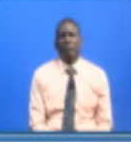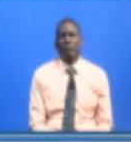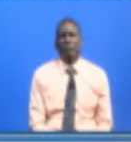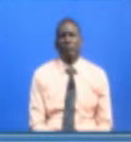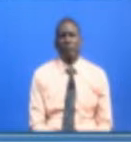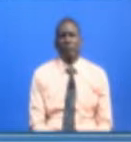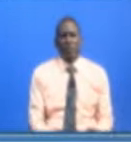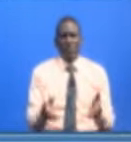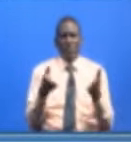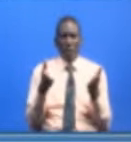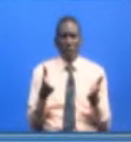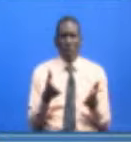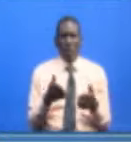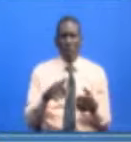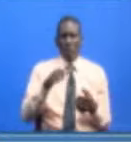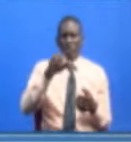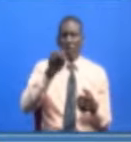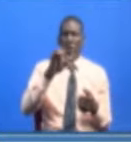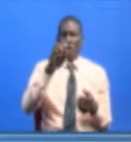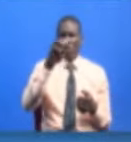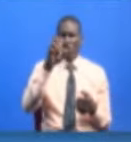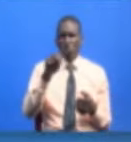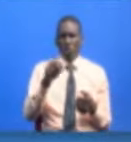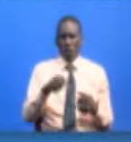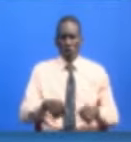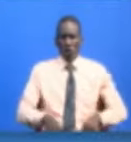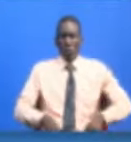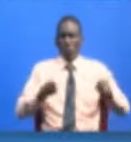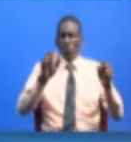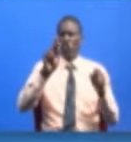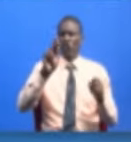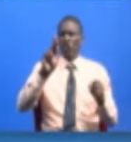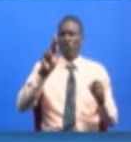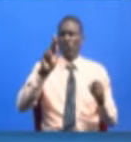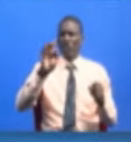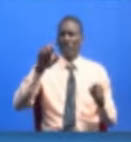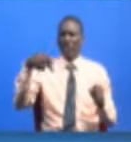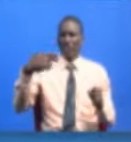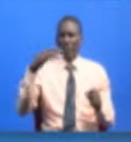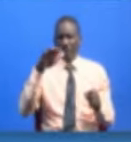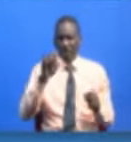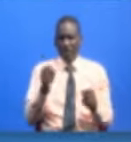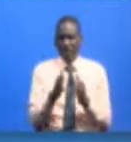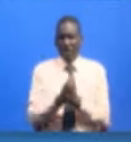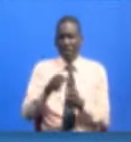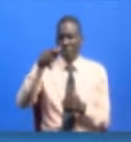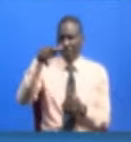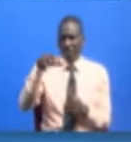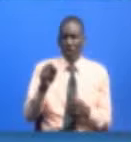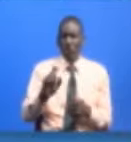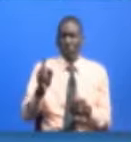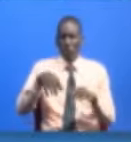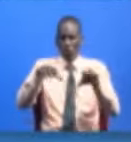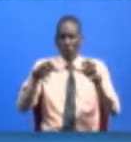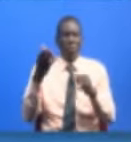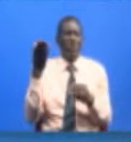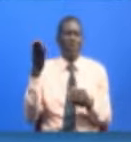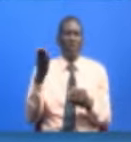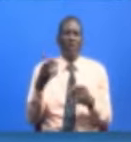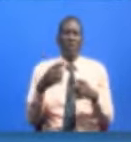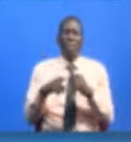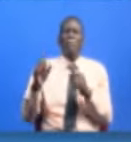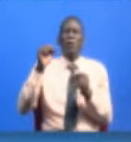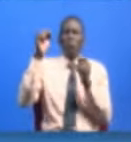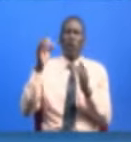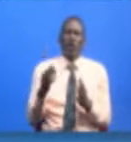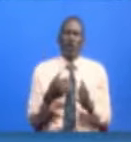Mtazamaji, Simon Maina ni kaimu mkurugenzi wa idara ya ubora wa mbegu KEFIS, pamoja na Daktari Paul Rono ambaye ni katibu katika wizara ya kilimo. Lakini wanasiasa wakosi